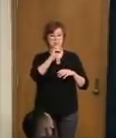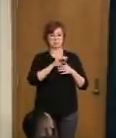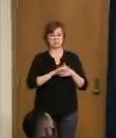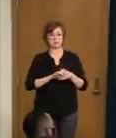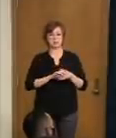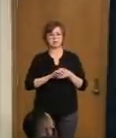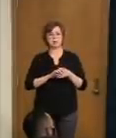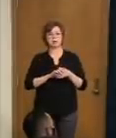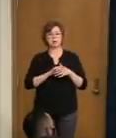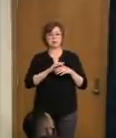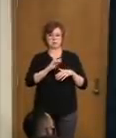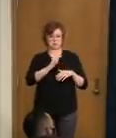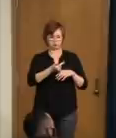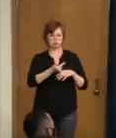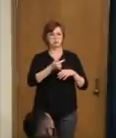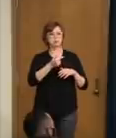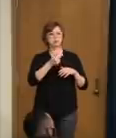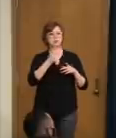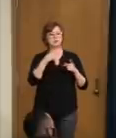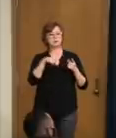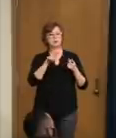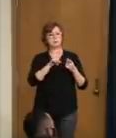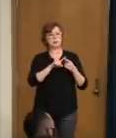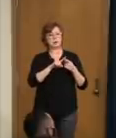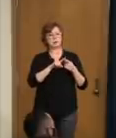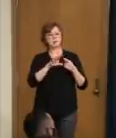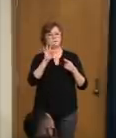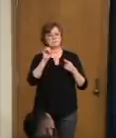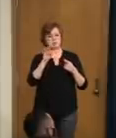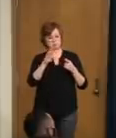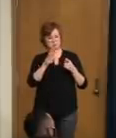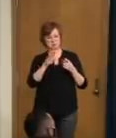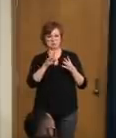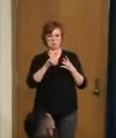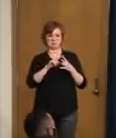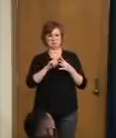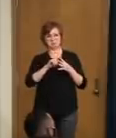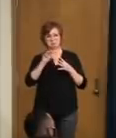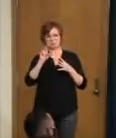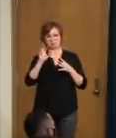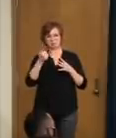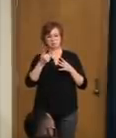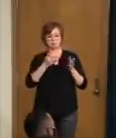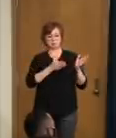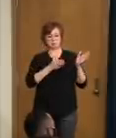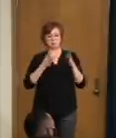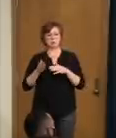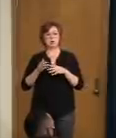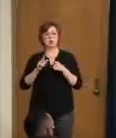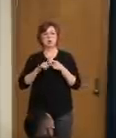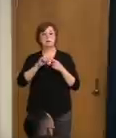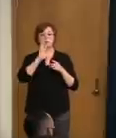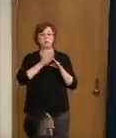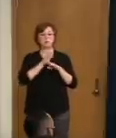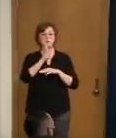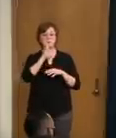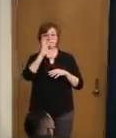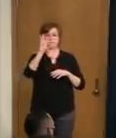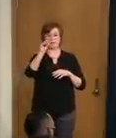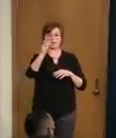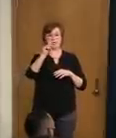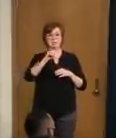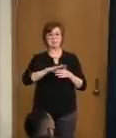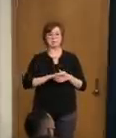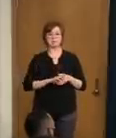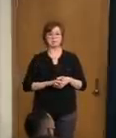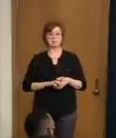opened up right now, and then towards the end of February, March, maybe 50 and older. My recommendation is, unless you